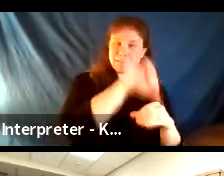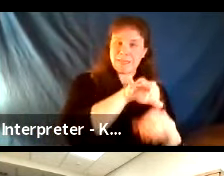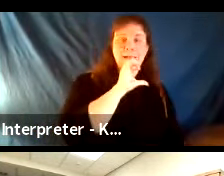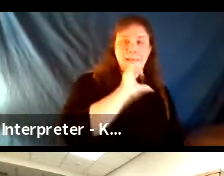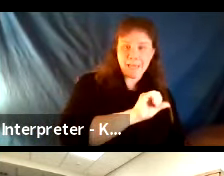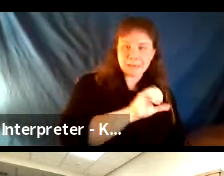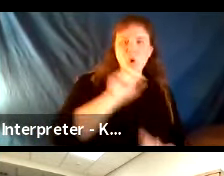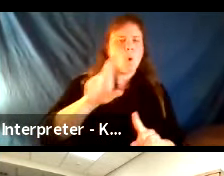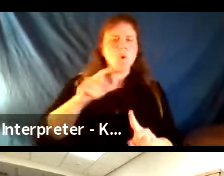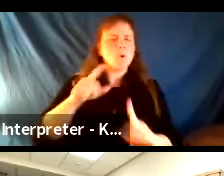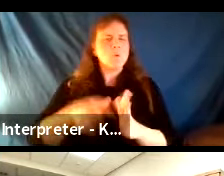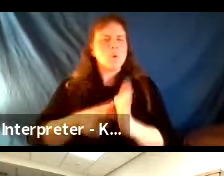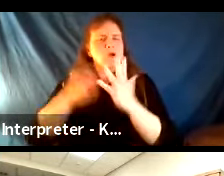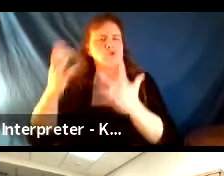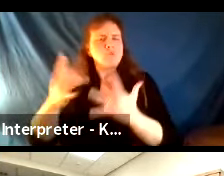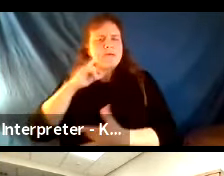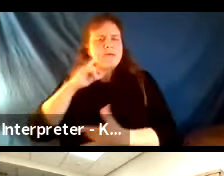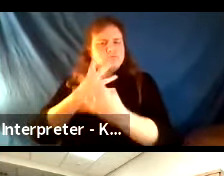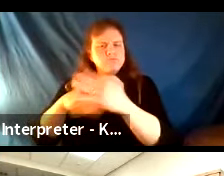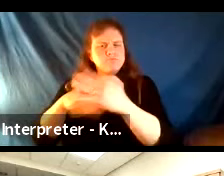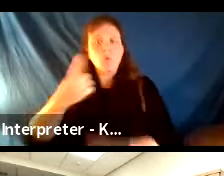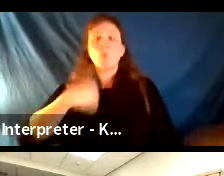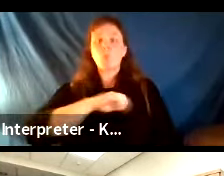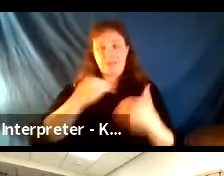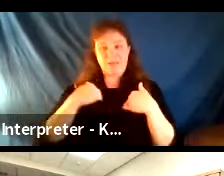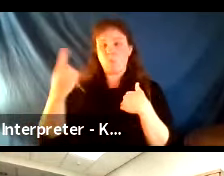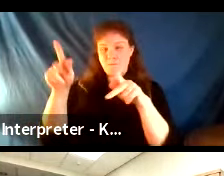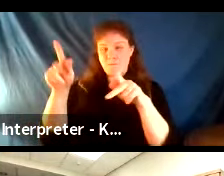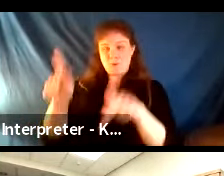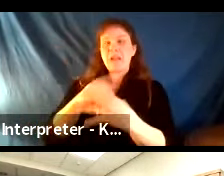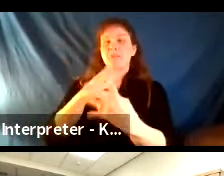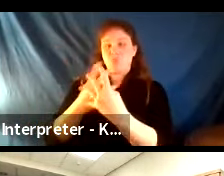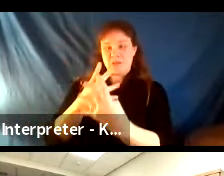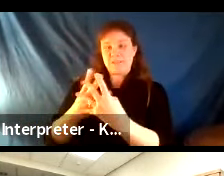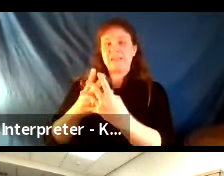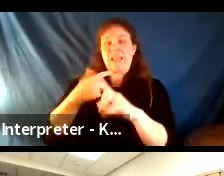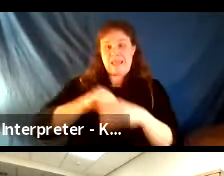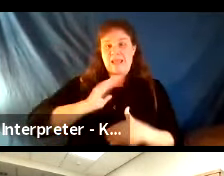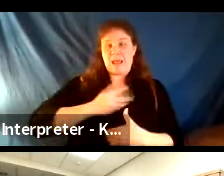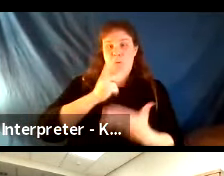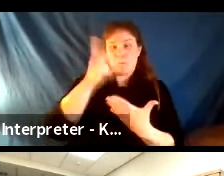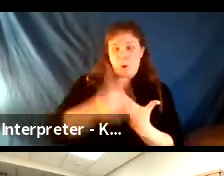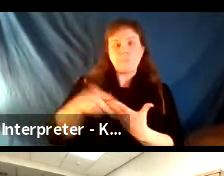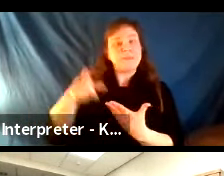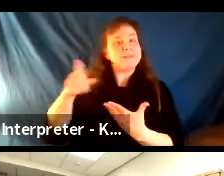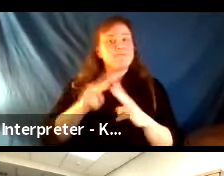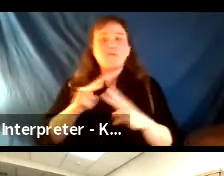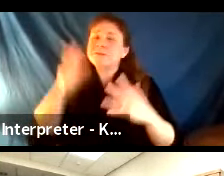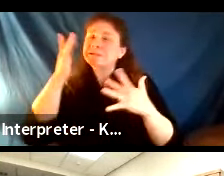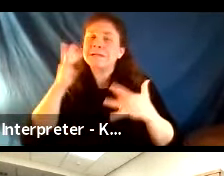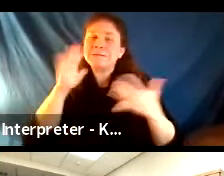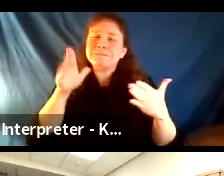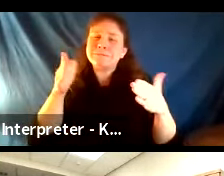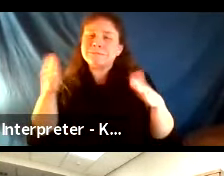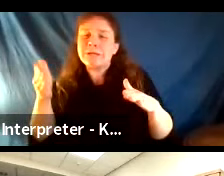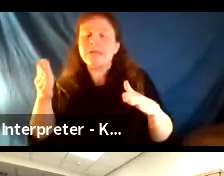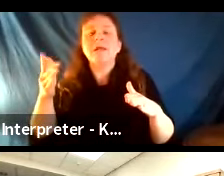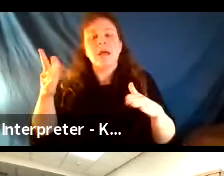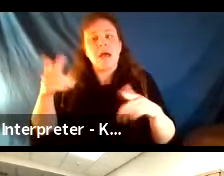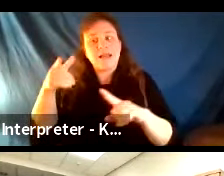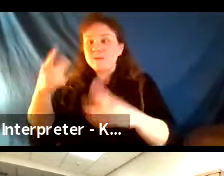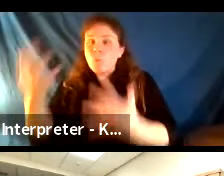population in our prisons who is very sick, who has been dying. And I really would urge us to bump that up. It's also not hard to do. People are all in one